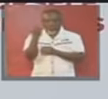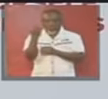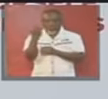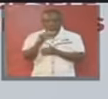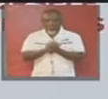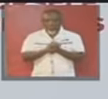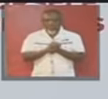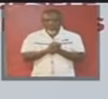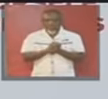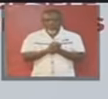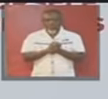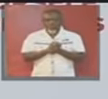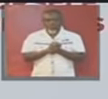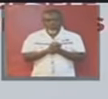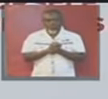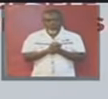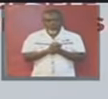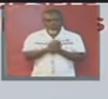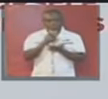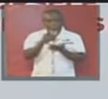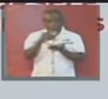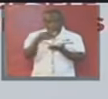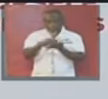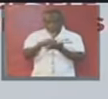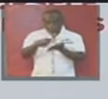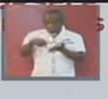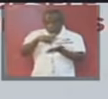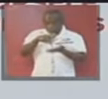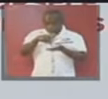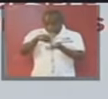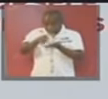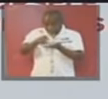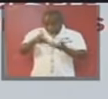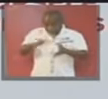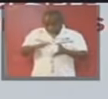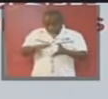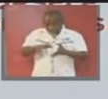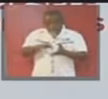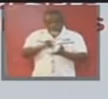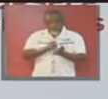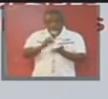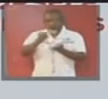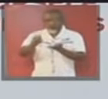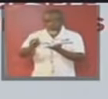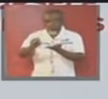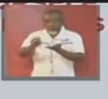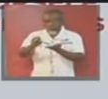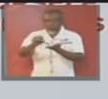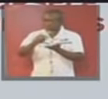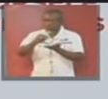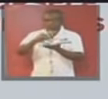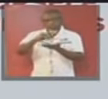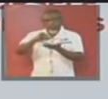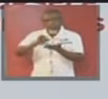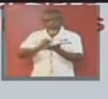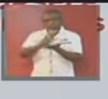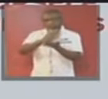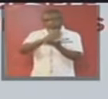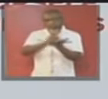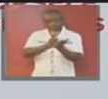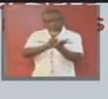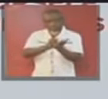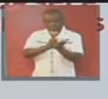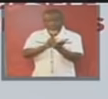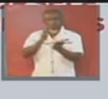1.477 million is a down payment that went largely to R&D. It will cover